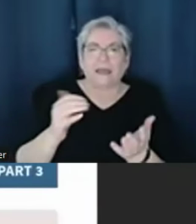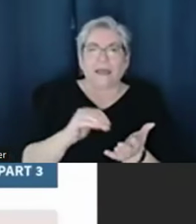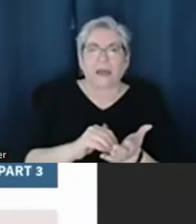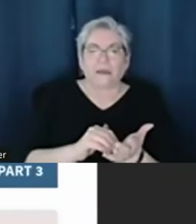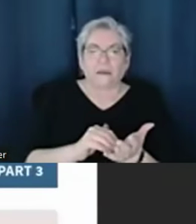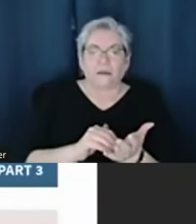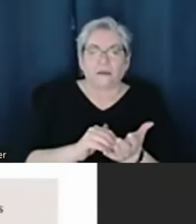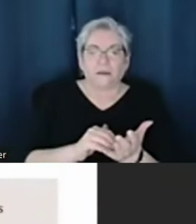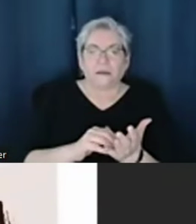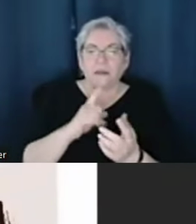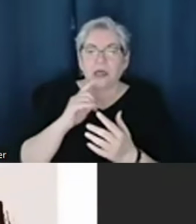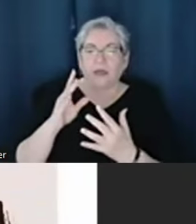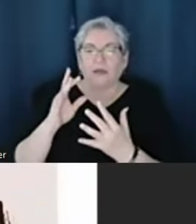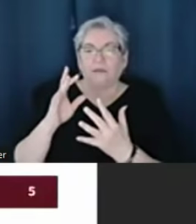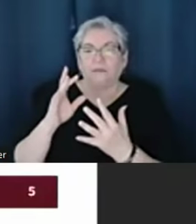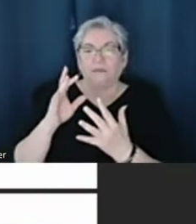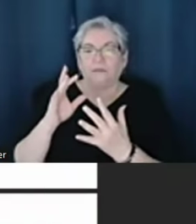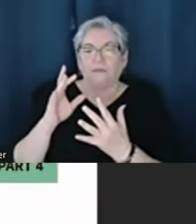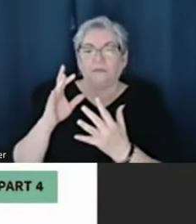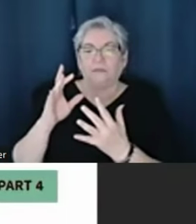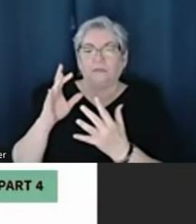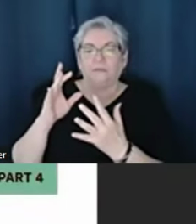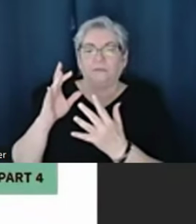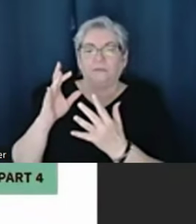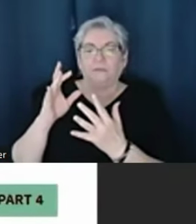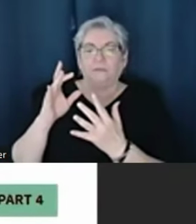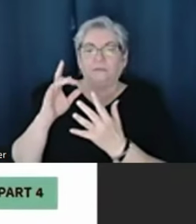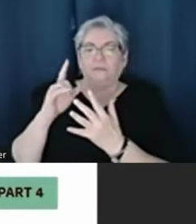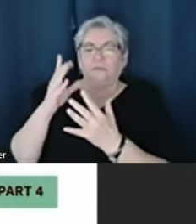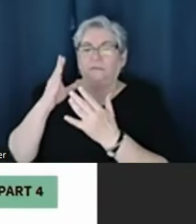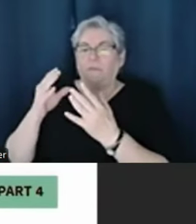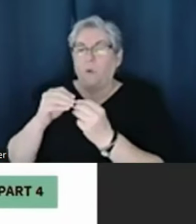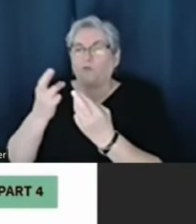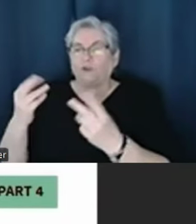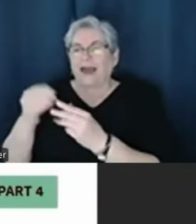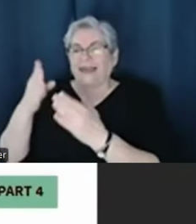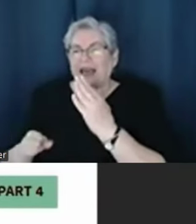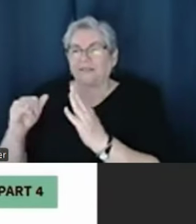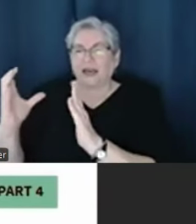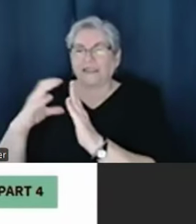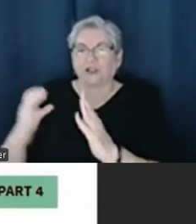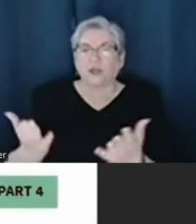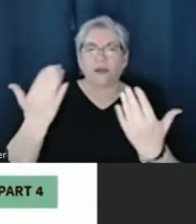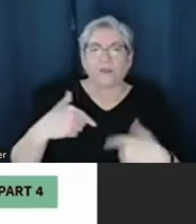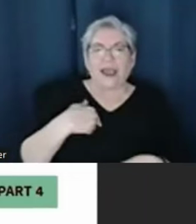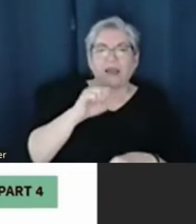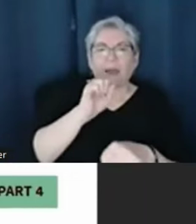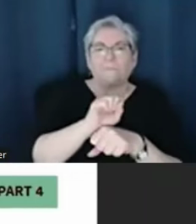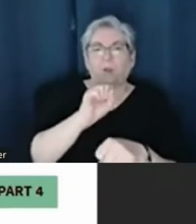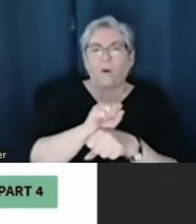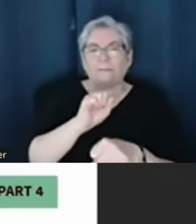at the end of the section. Part 4 is Vocational Rehabilitation Employment Services. We go through